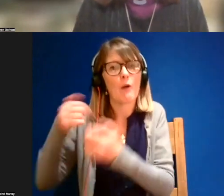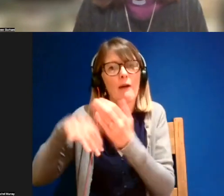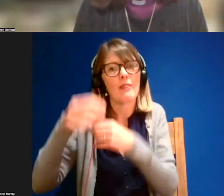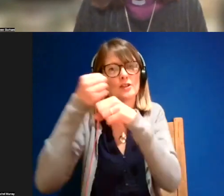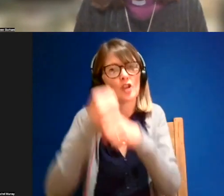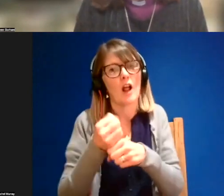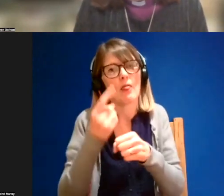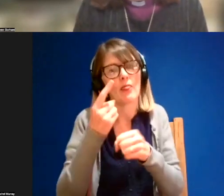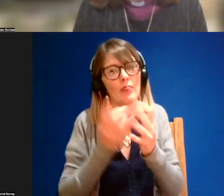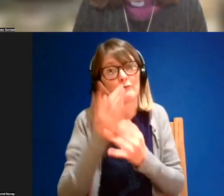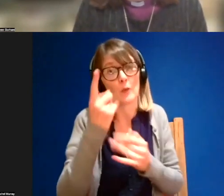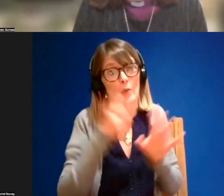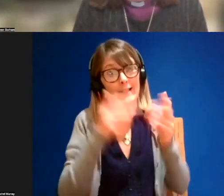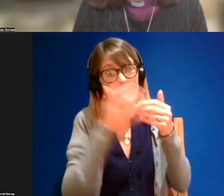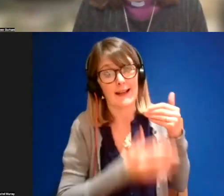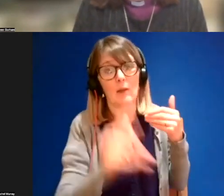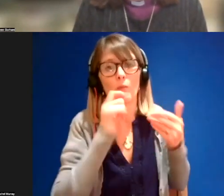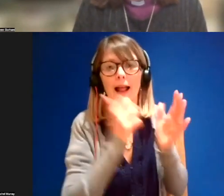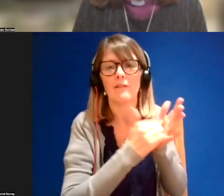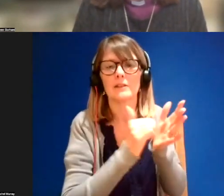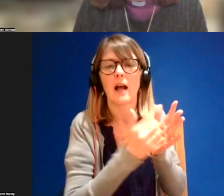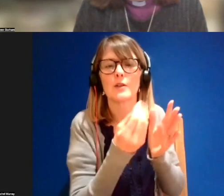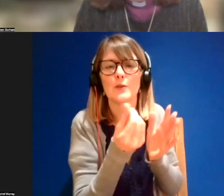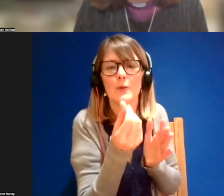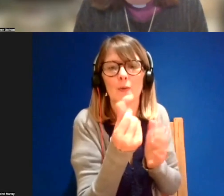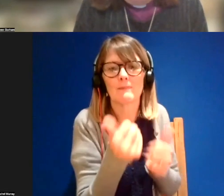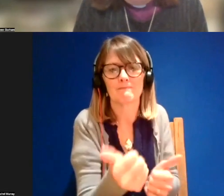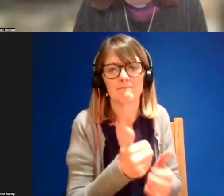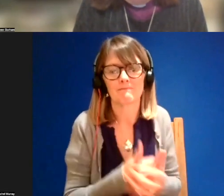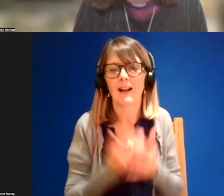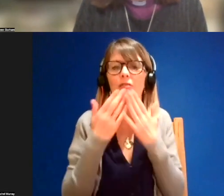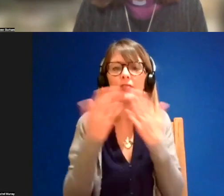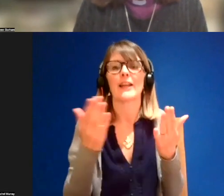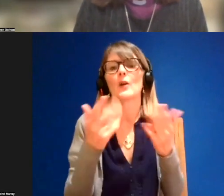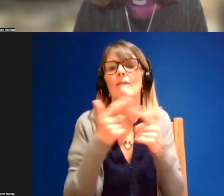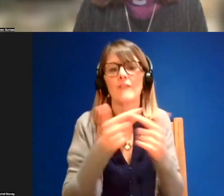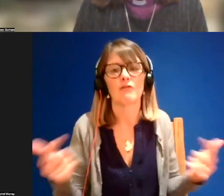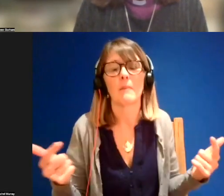year. So we'll be advertising all of those soon. Thank you all very much. And if you'd like to